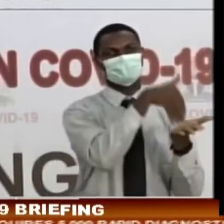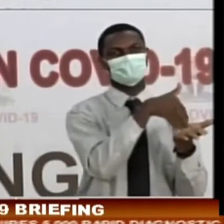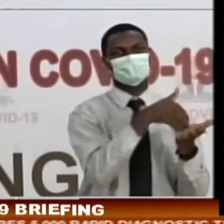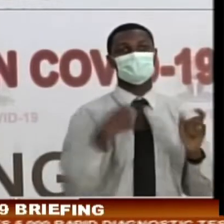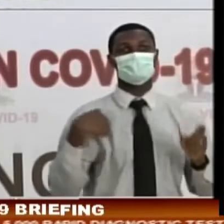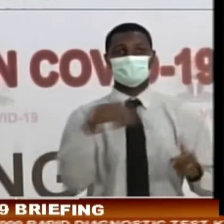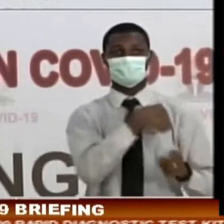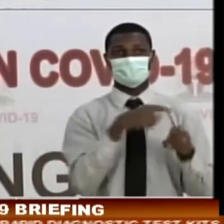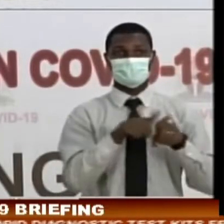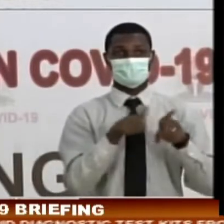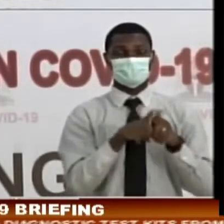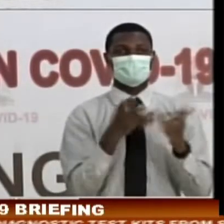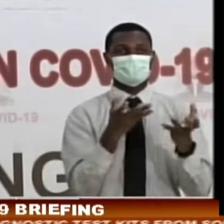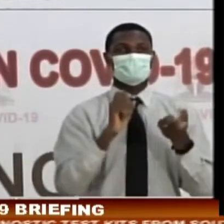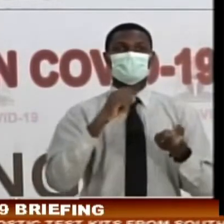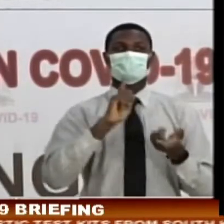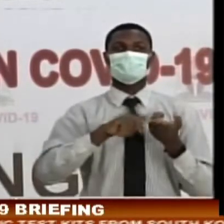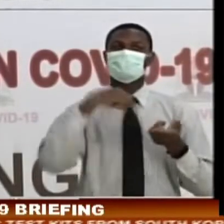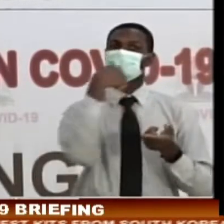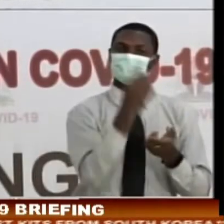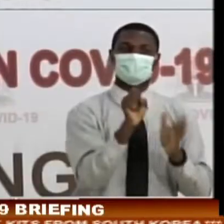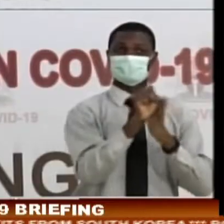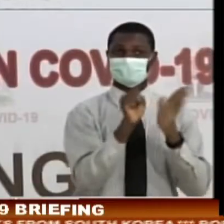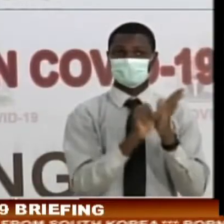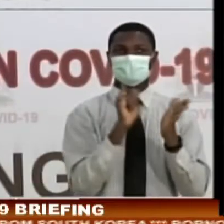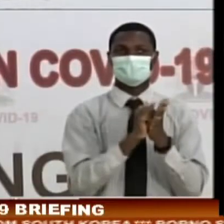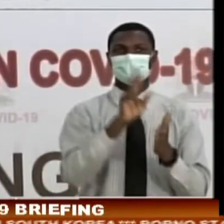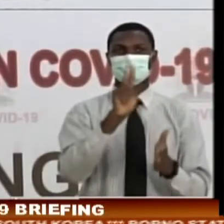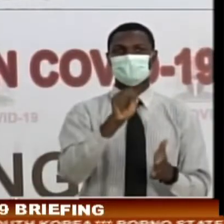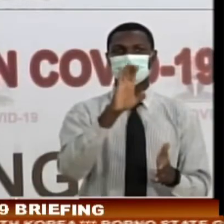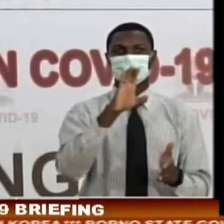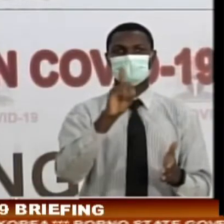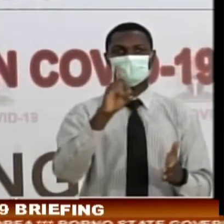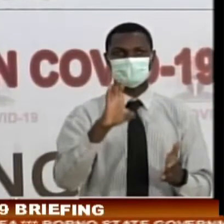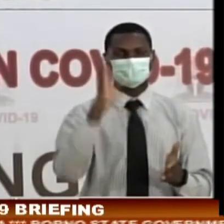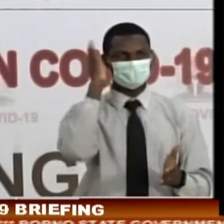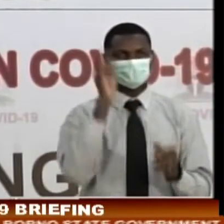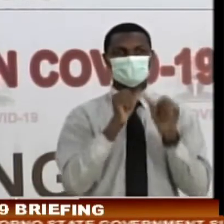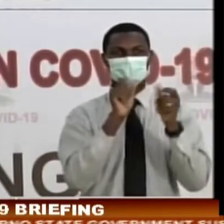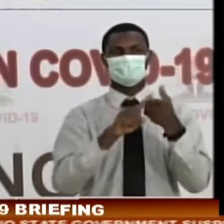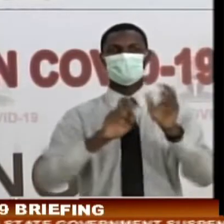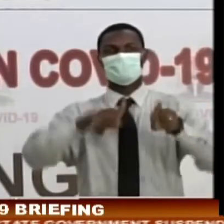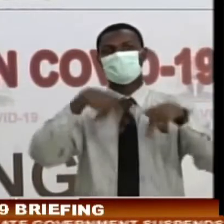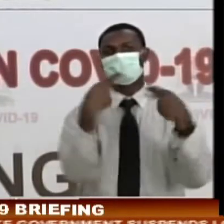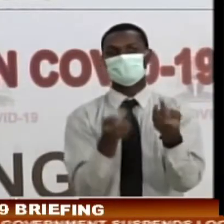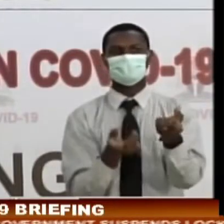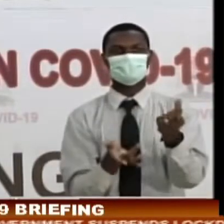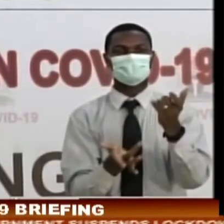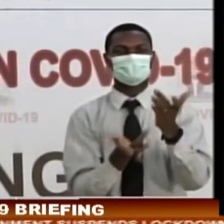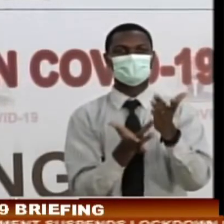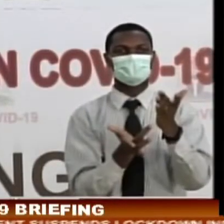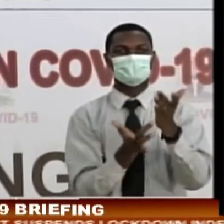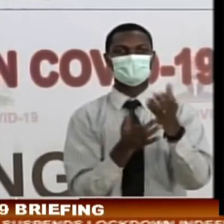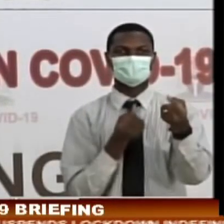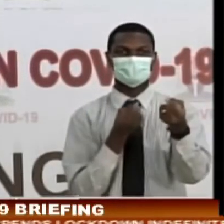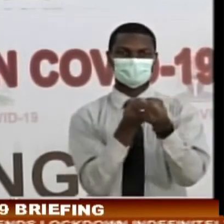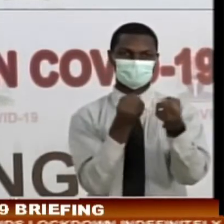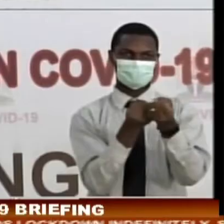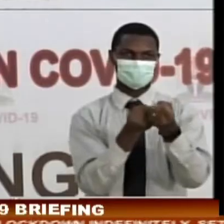states that the Nigerian Center for Disease Control will continue to provide technical support and standardization